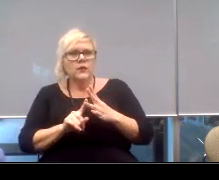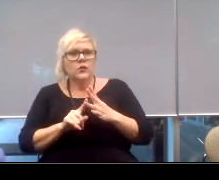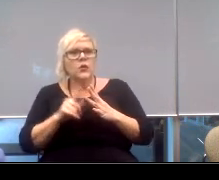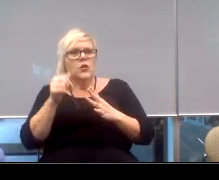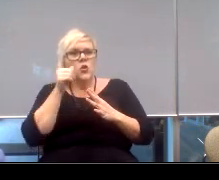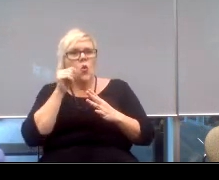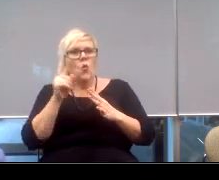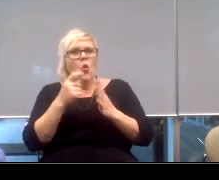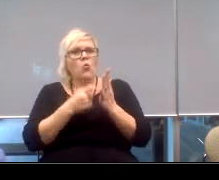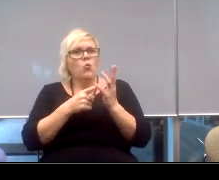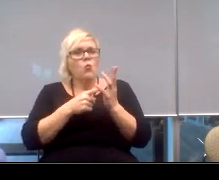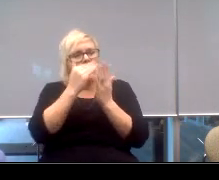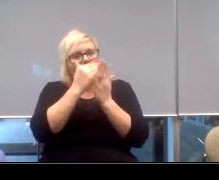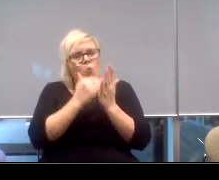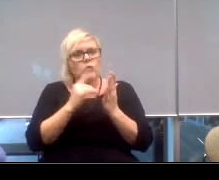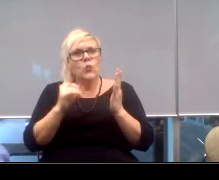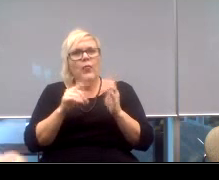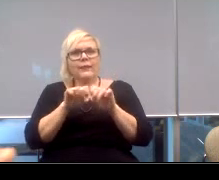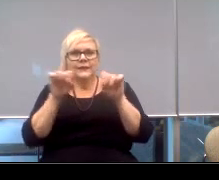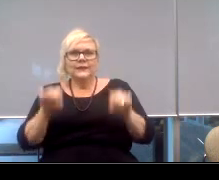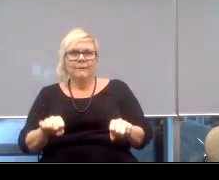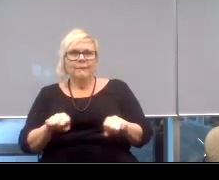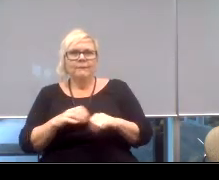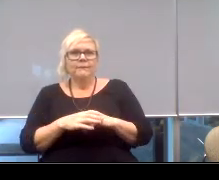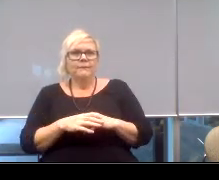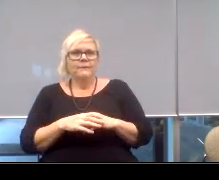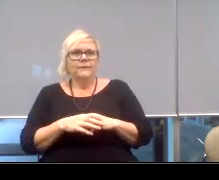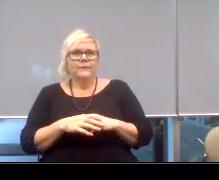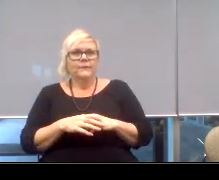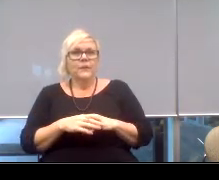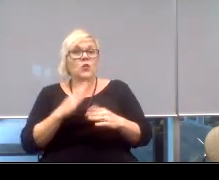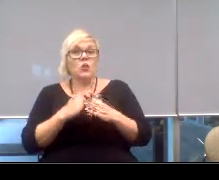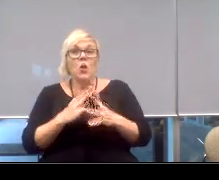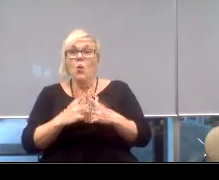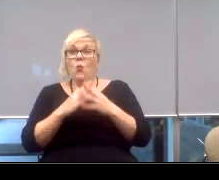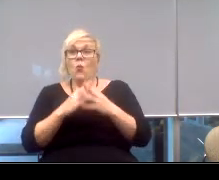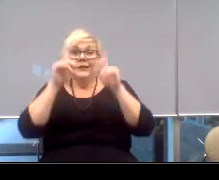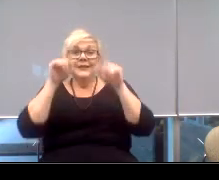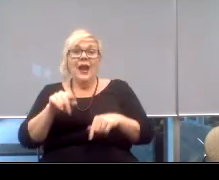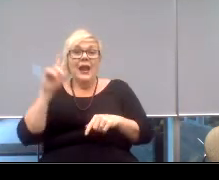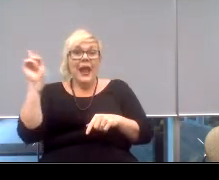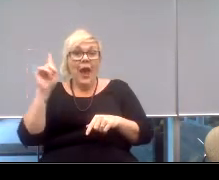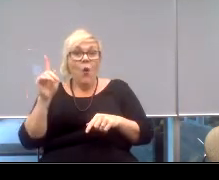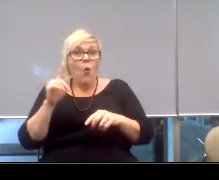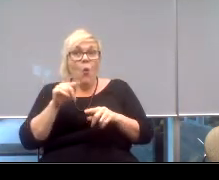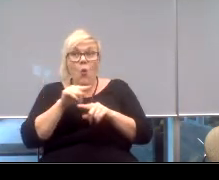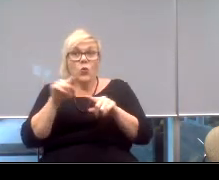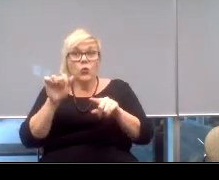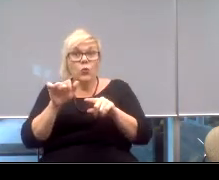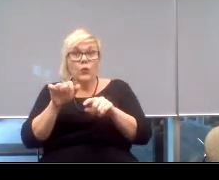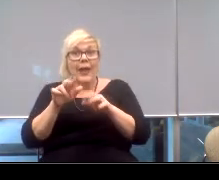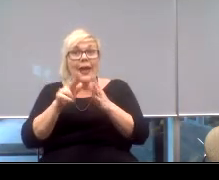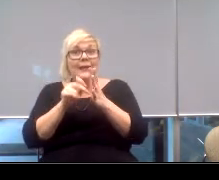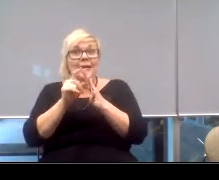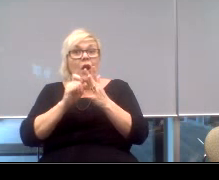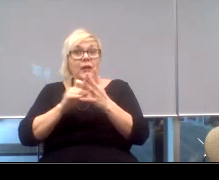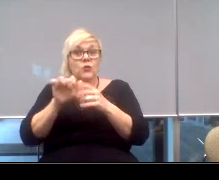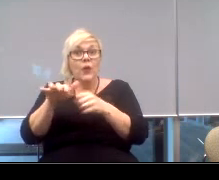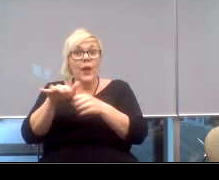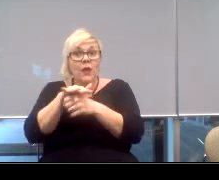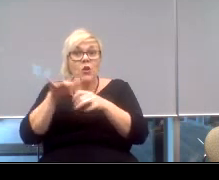systems. It's never too late to start or too early. For providers, you need to be focused, be well